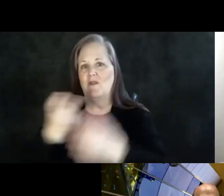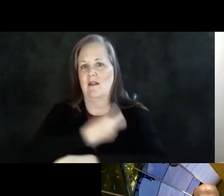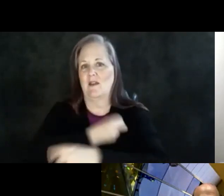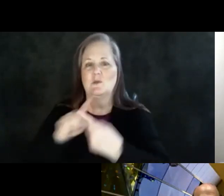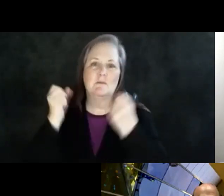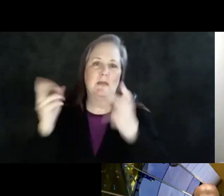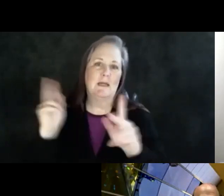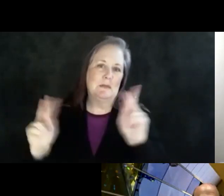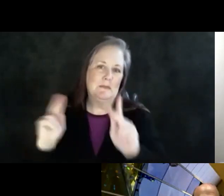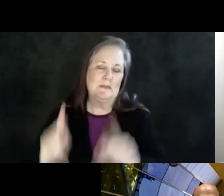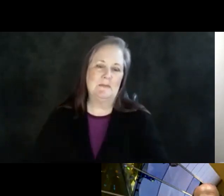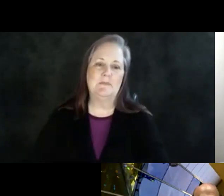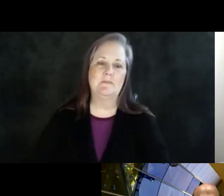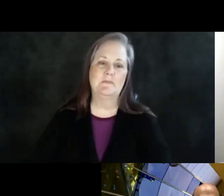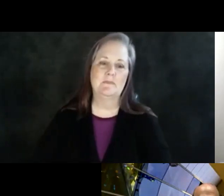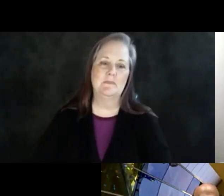So